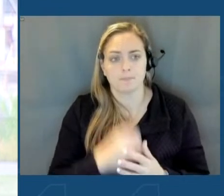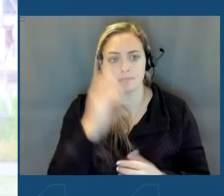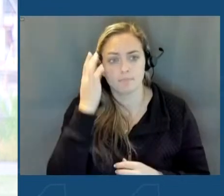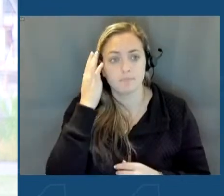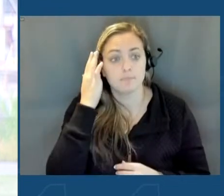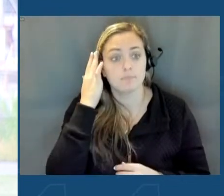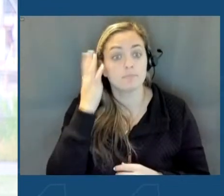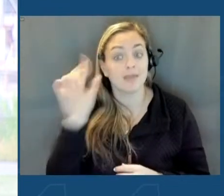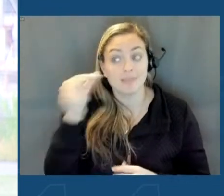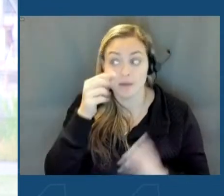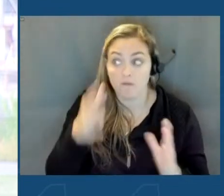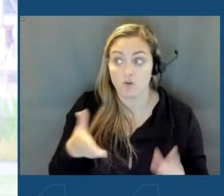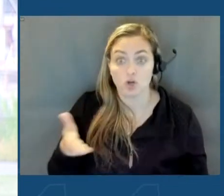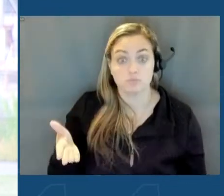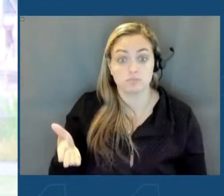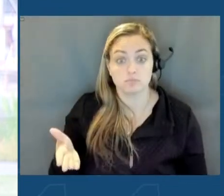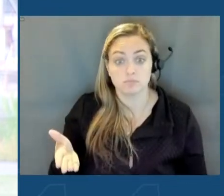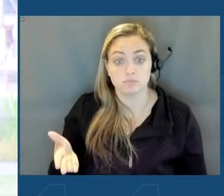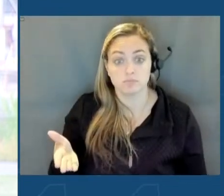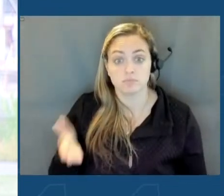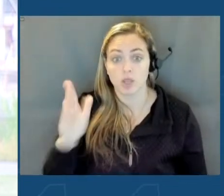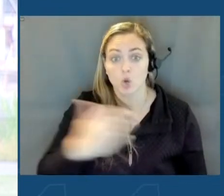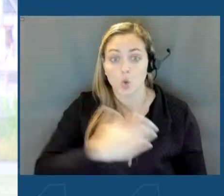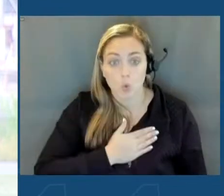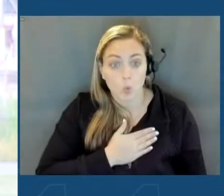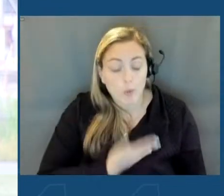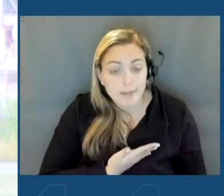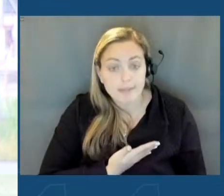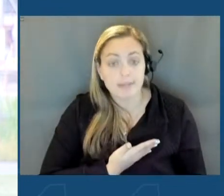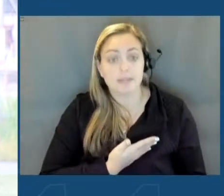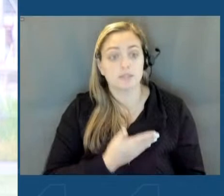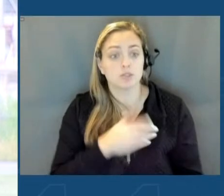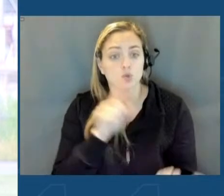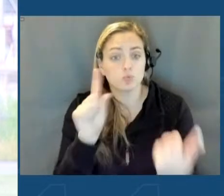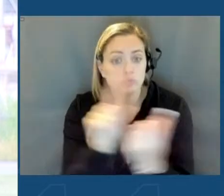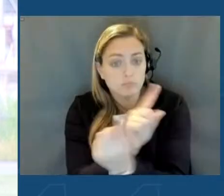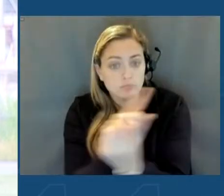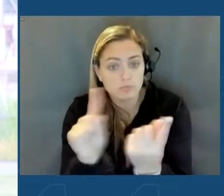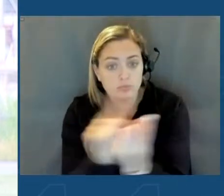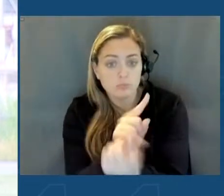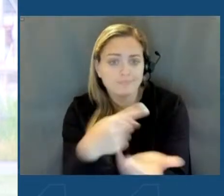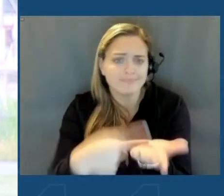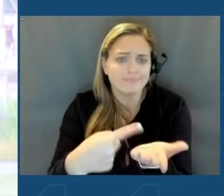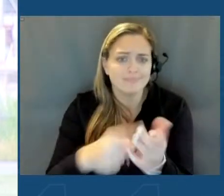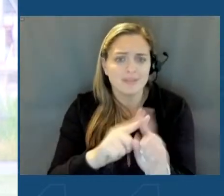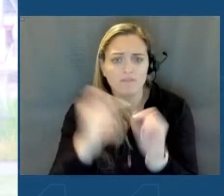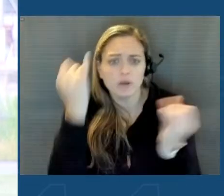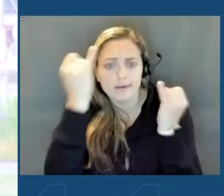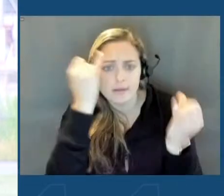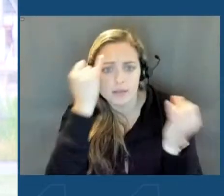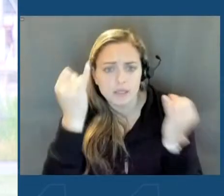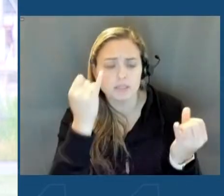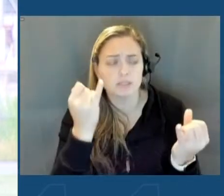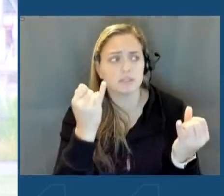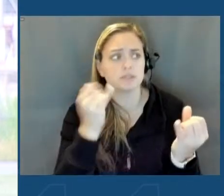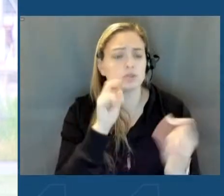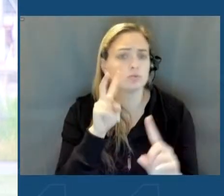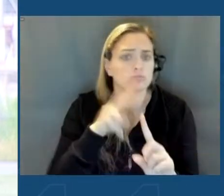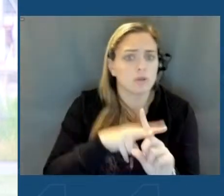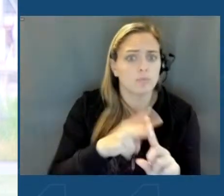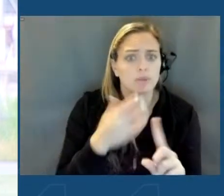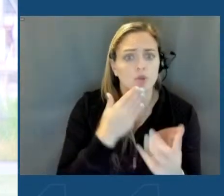And the governor, in her willingness to meet with people, to talk about good ideas, to implement those